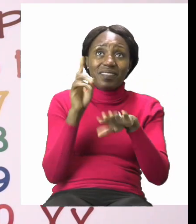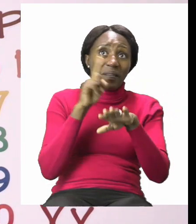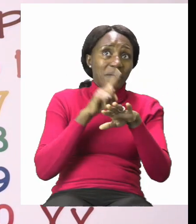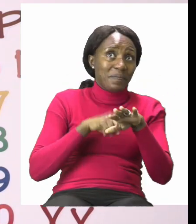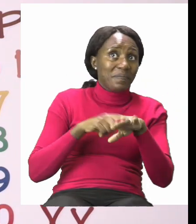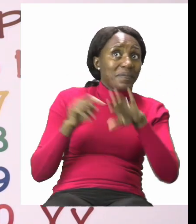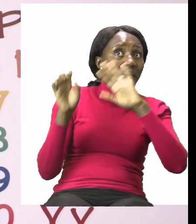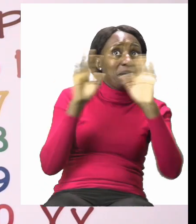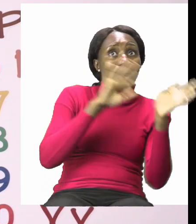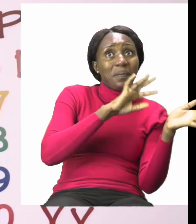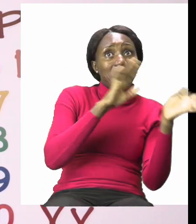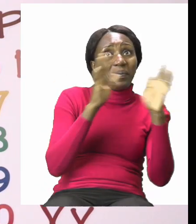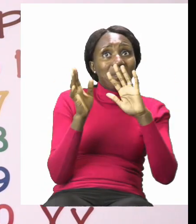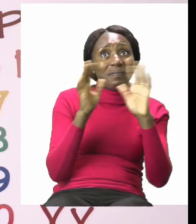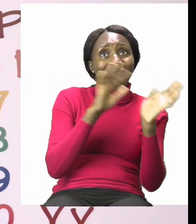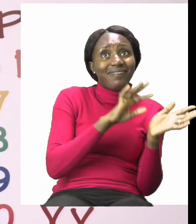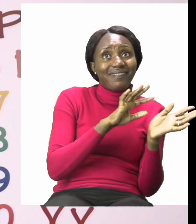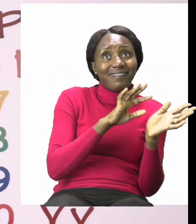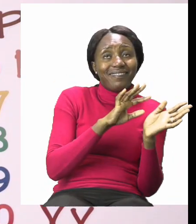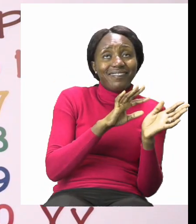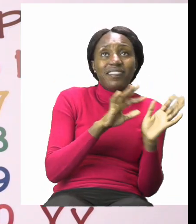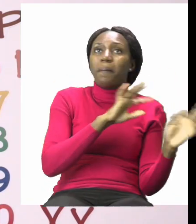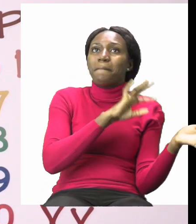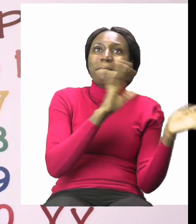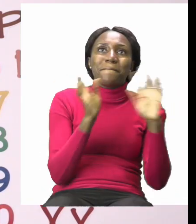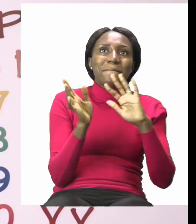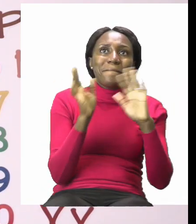to say goodbye,